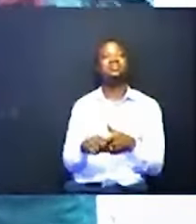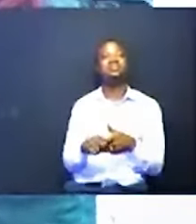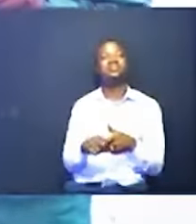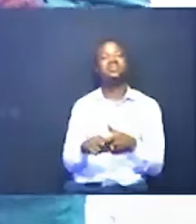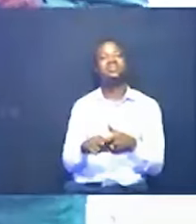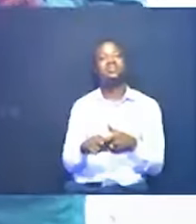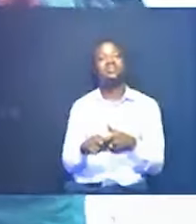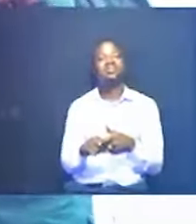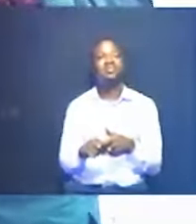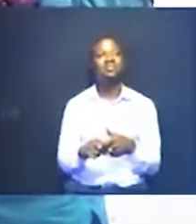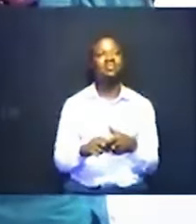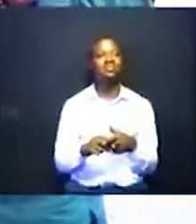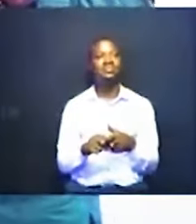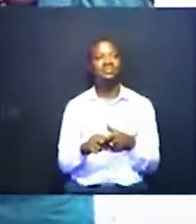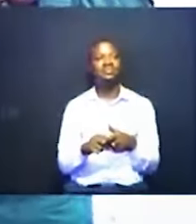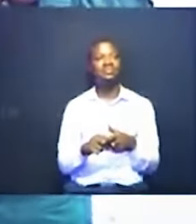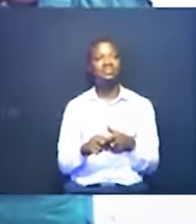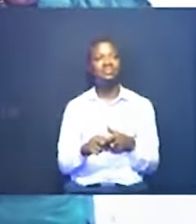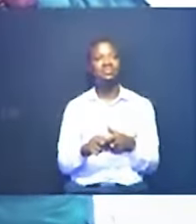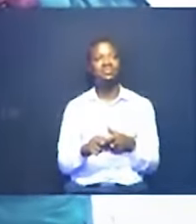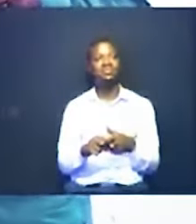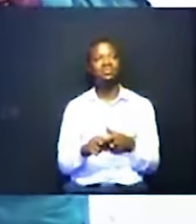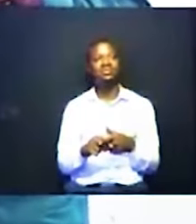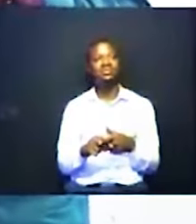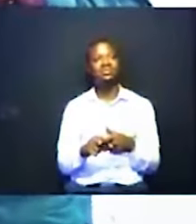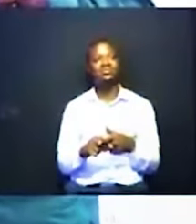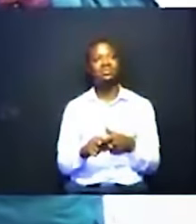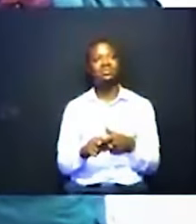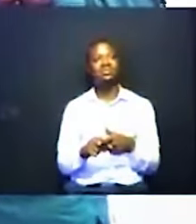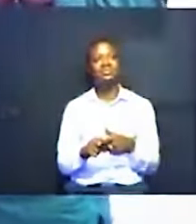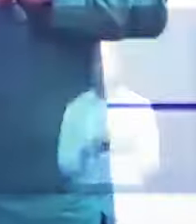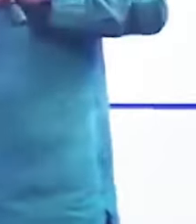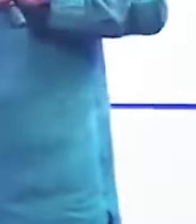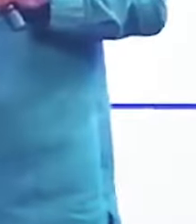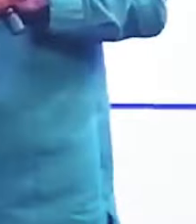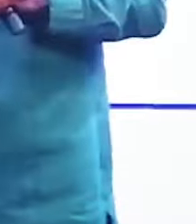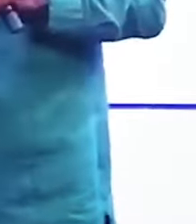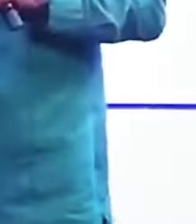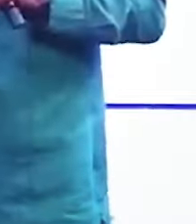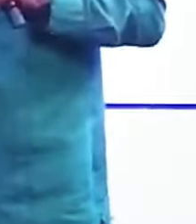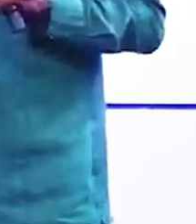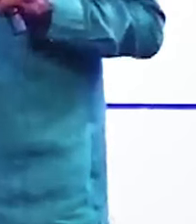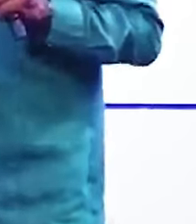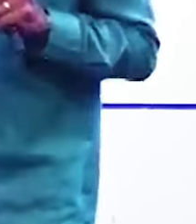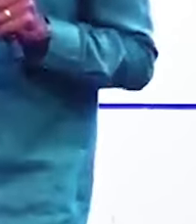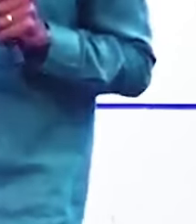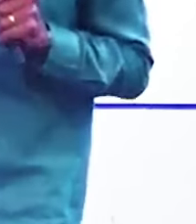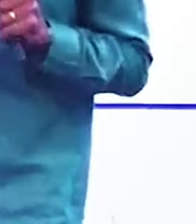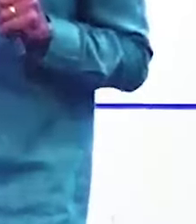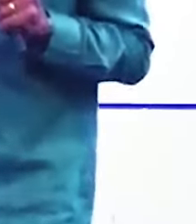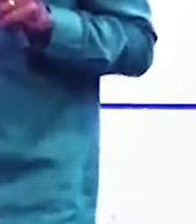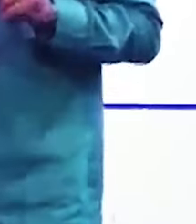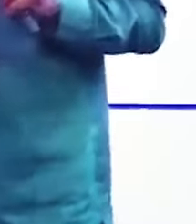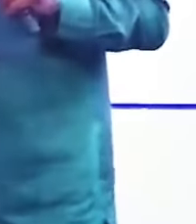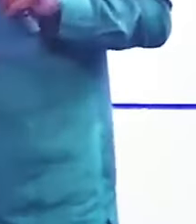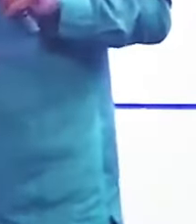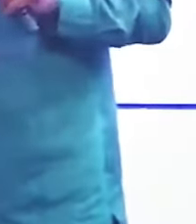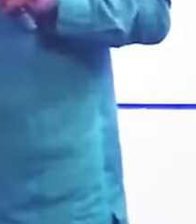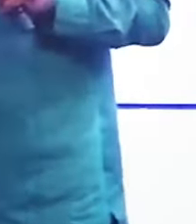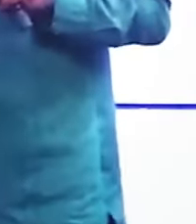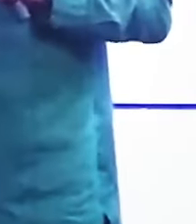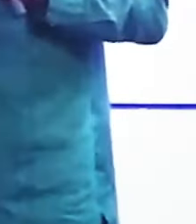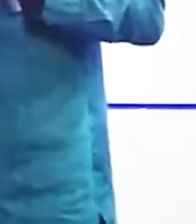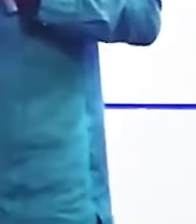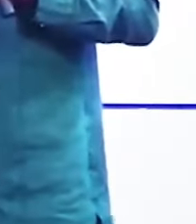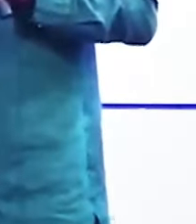da ho hwe awurade anu onyam so se wo hwe atwehwe mu na wo satira yen ko suban kro no aramu firi